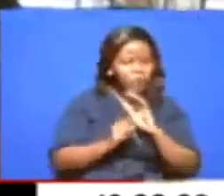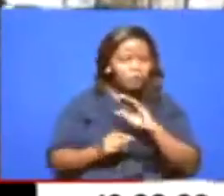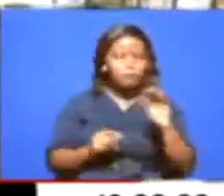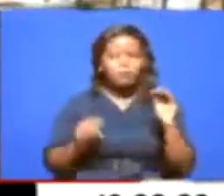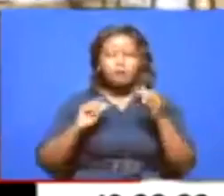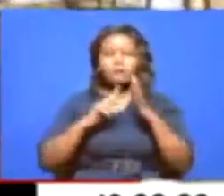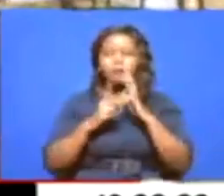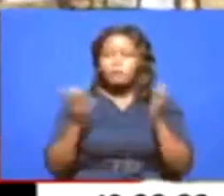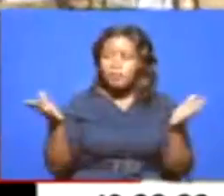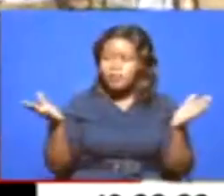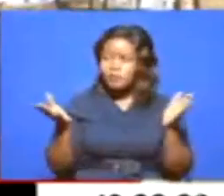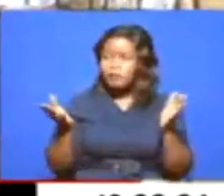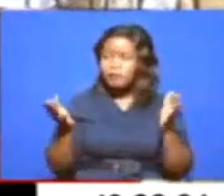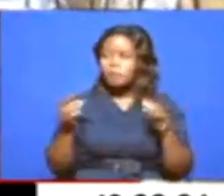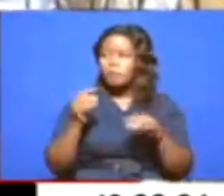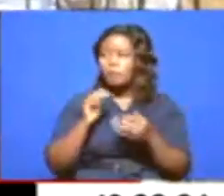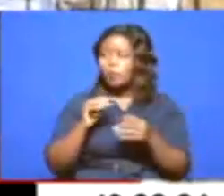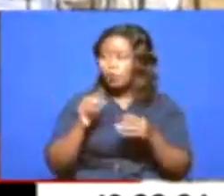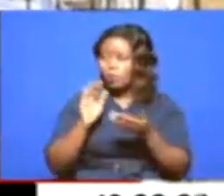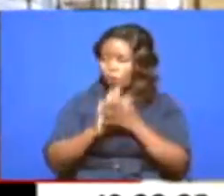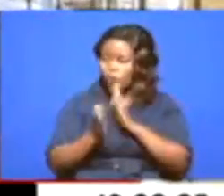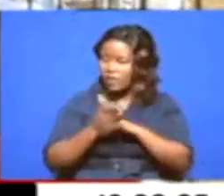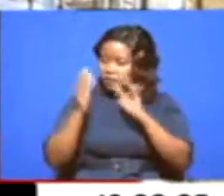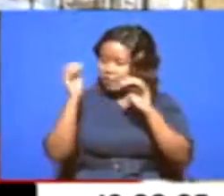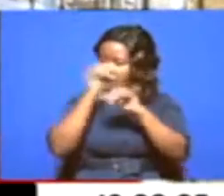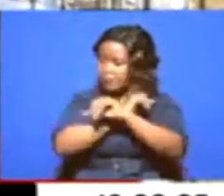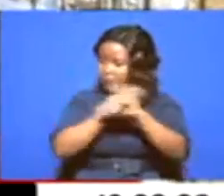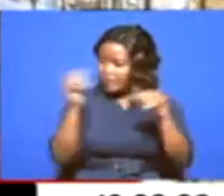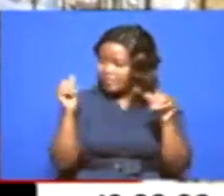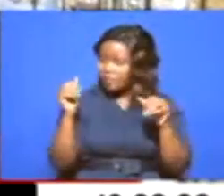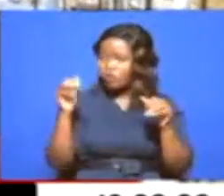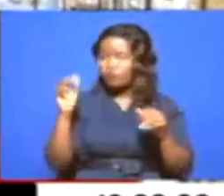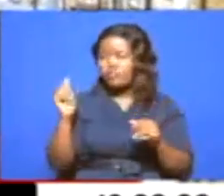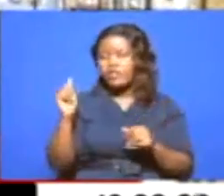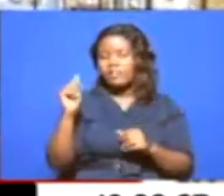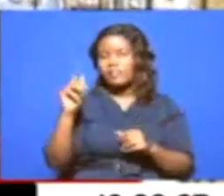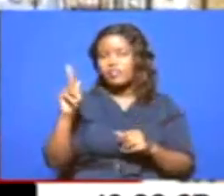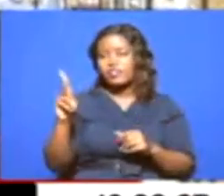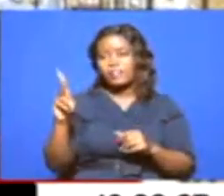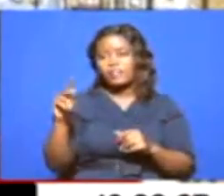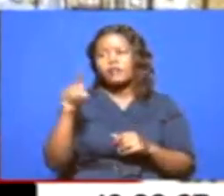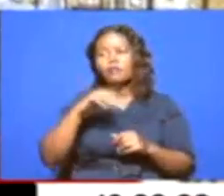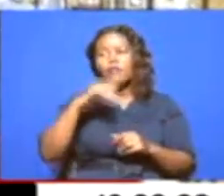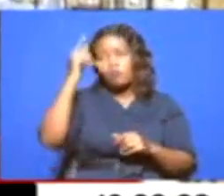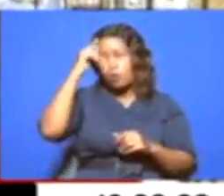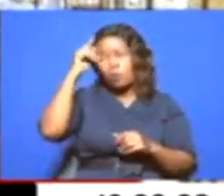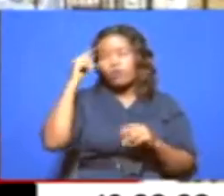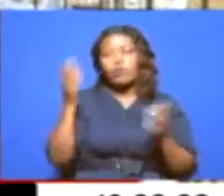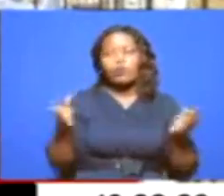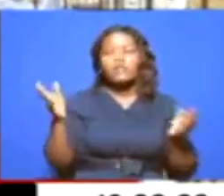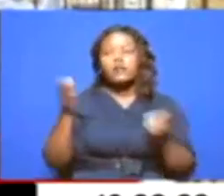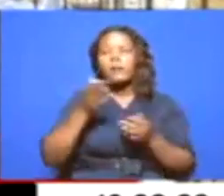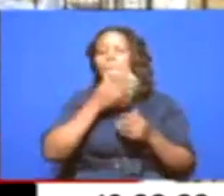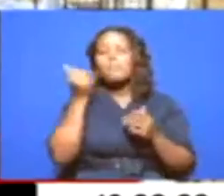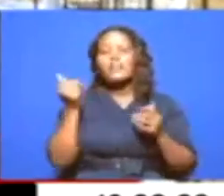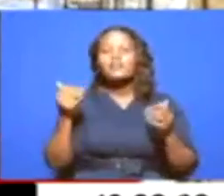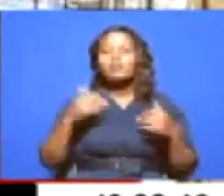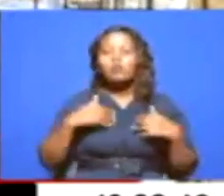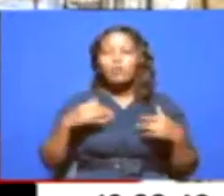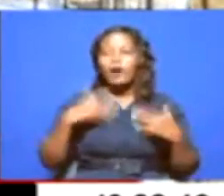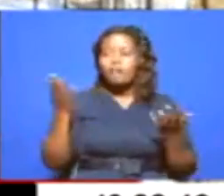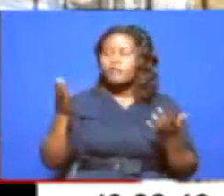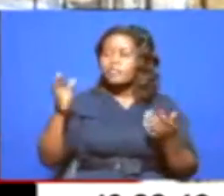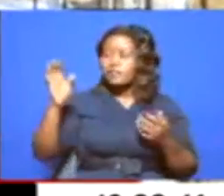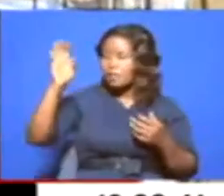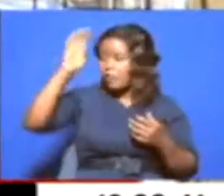the president of Athletics Kenya thought maybe the best way is to have this event in Eldoret, where majority